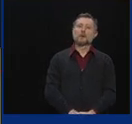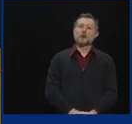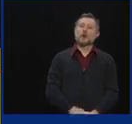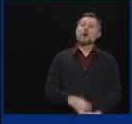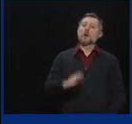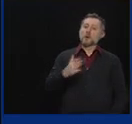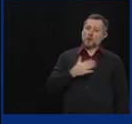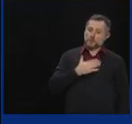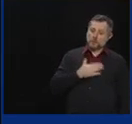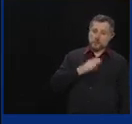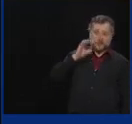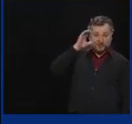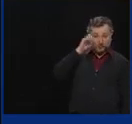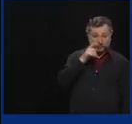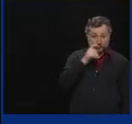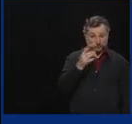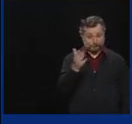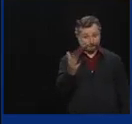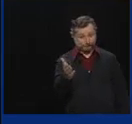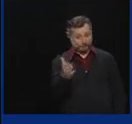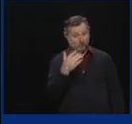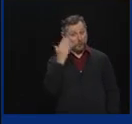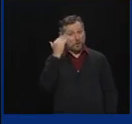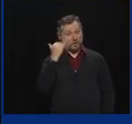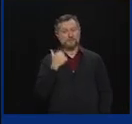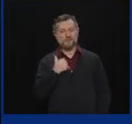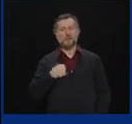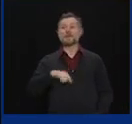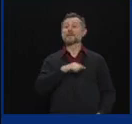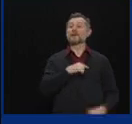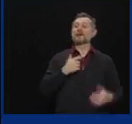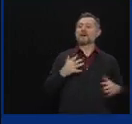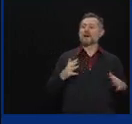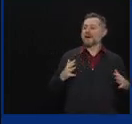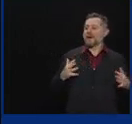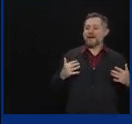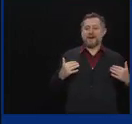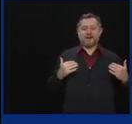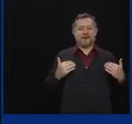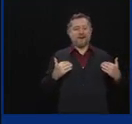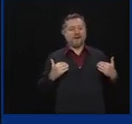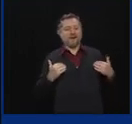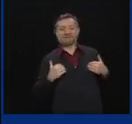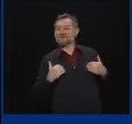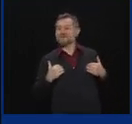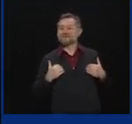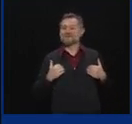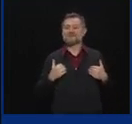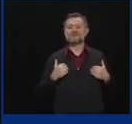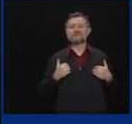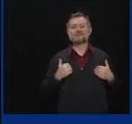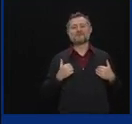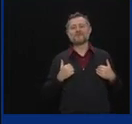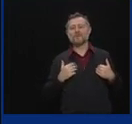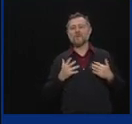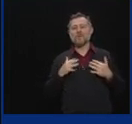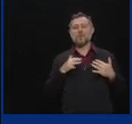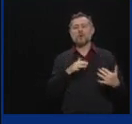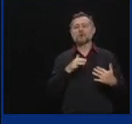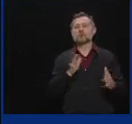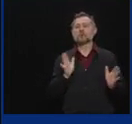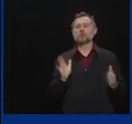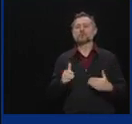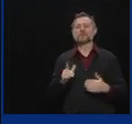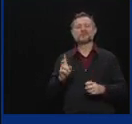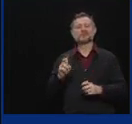because we have a war room set up to respond to areas where there's high need. No, we also know that